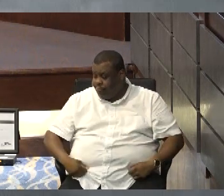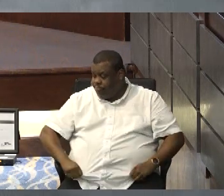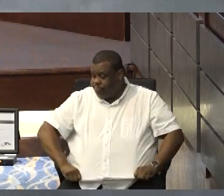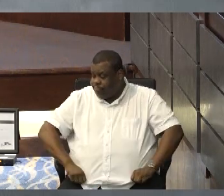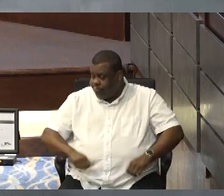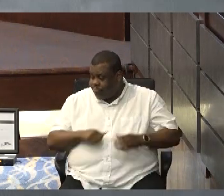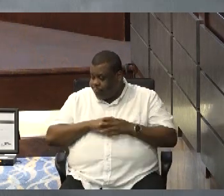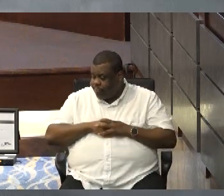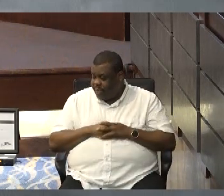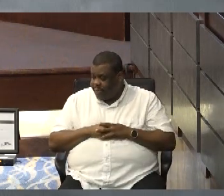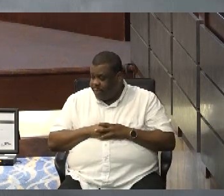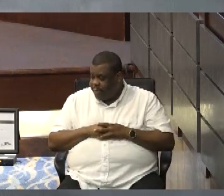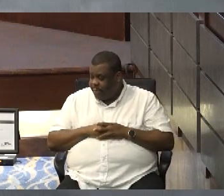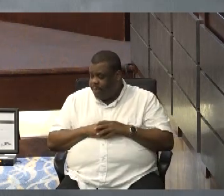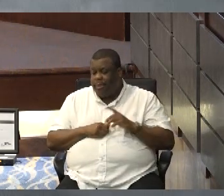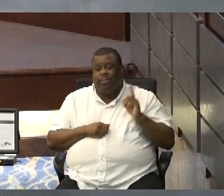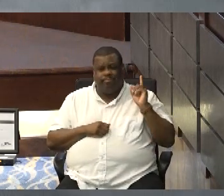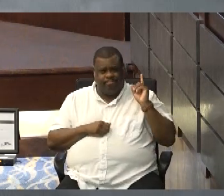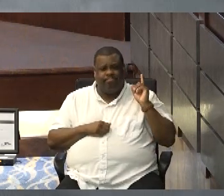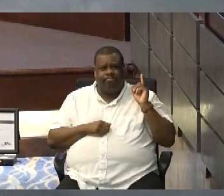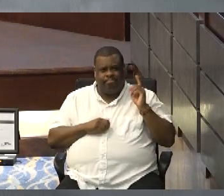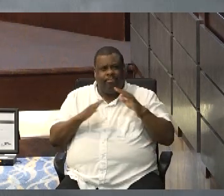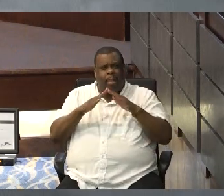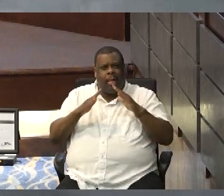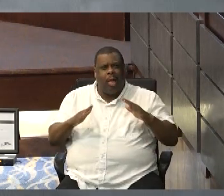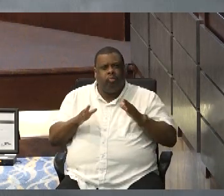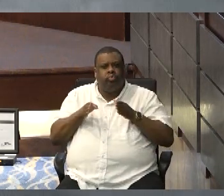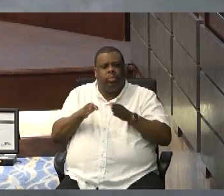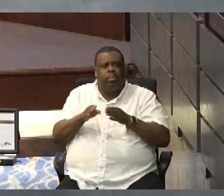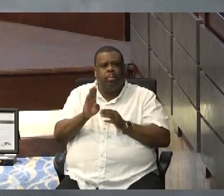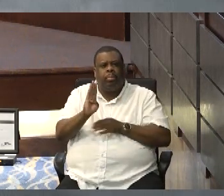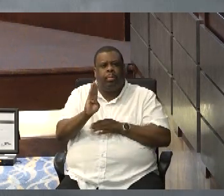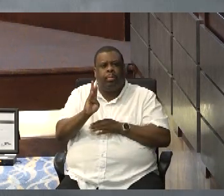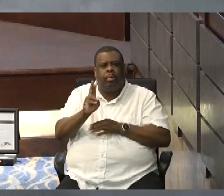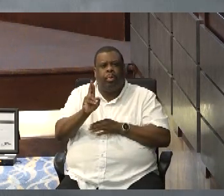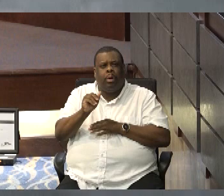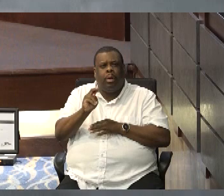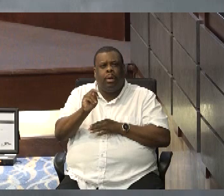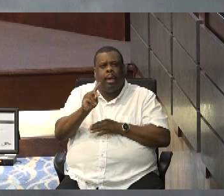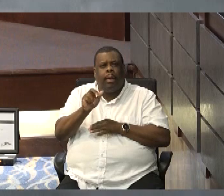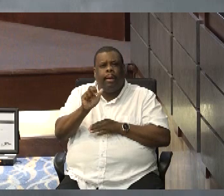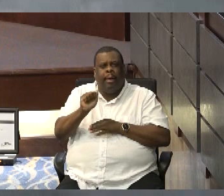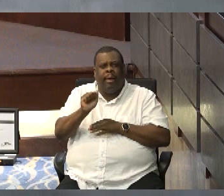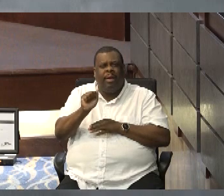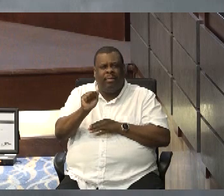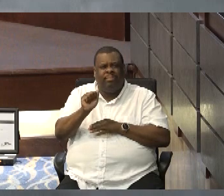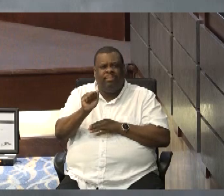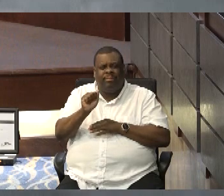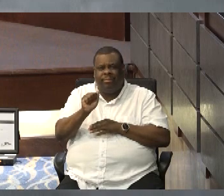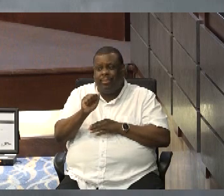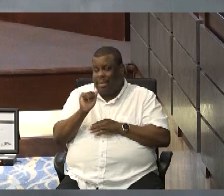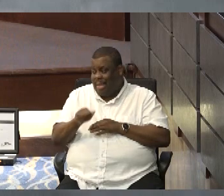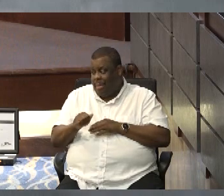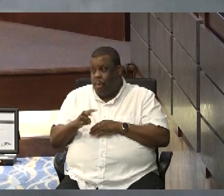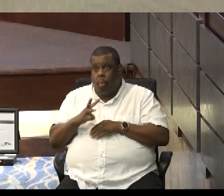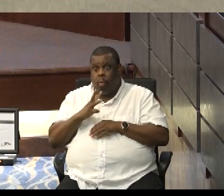This is the house on Granada that we had to buy. The water actually came up the driveway, came through their front door, and went out their back door.